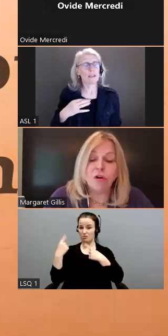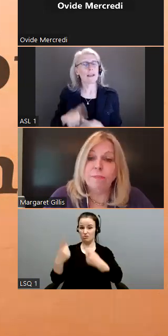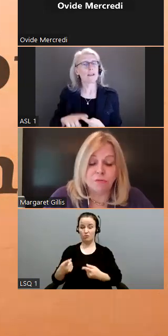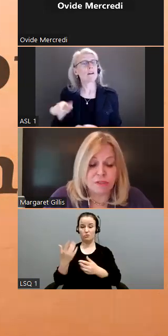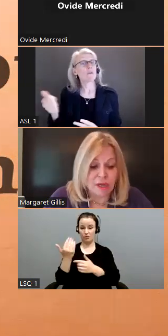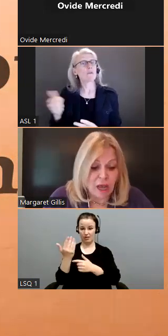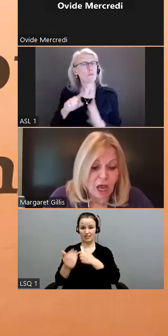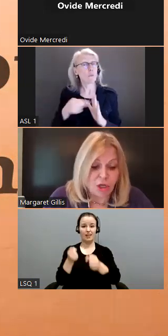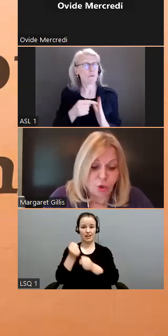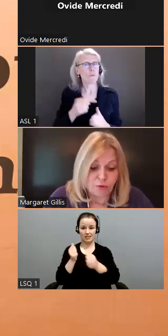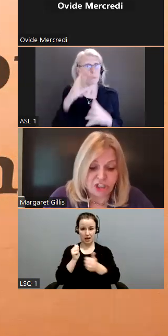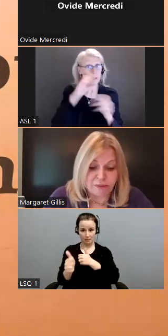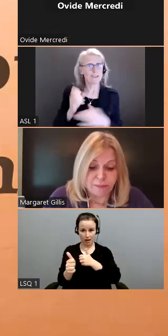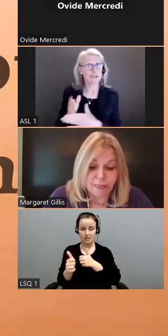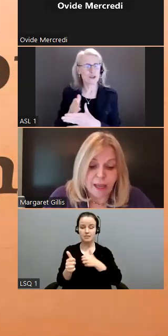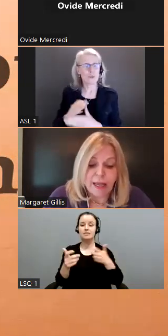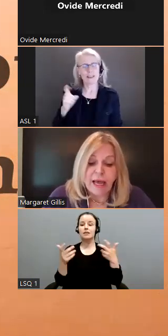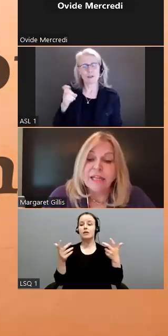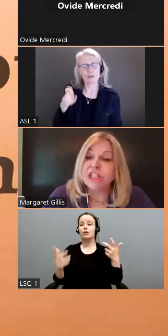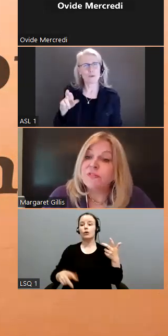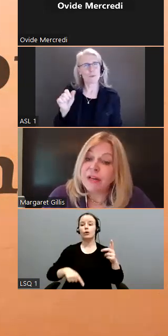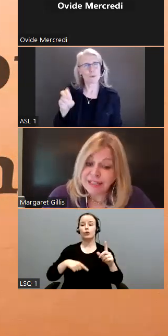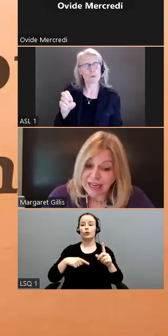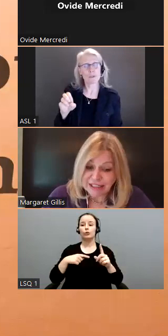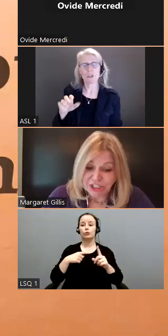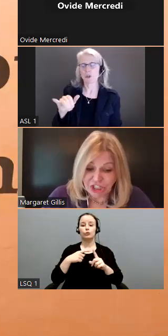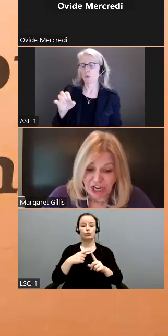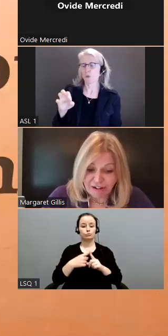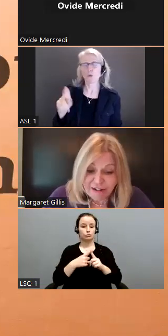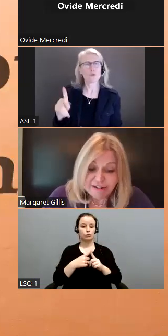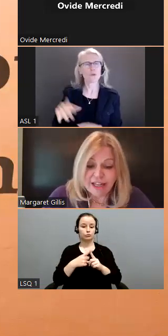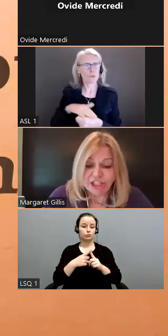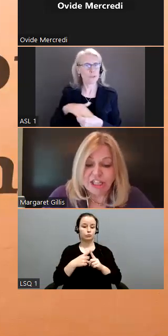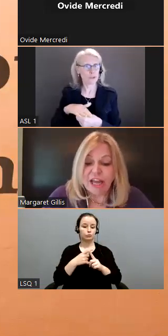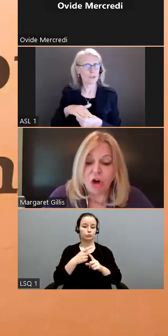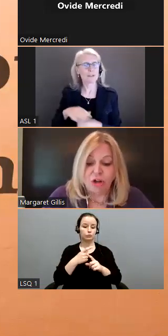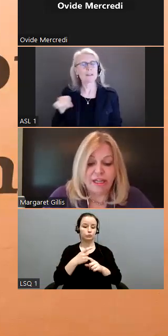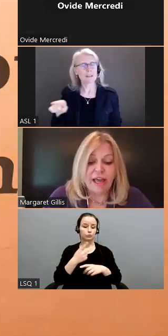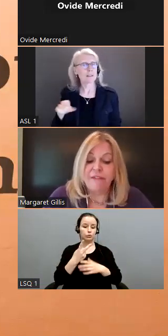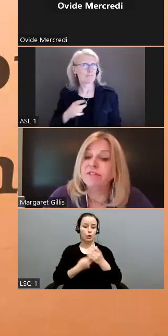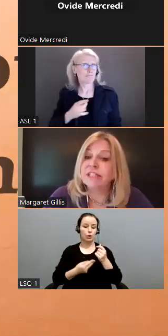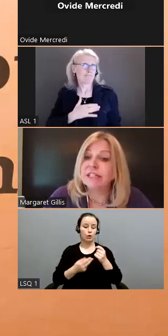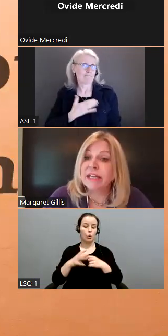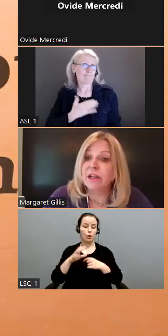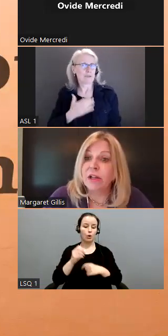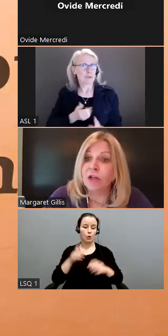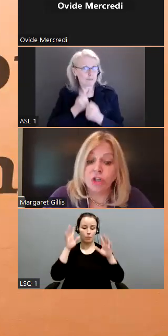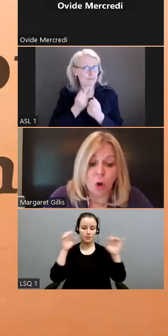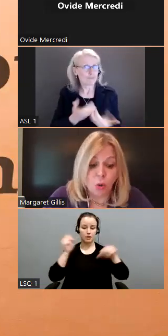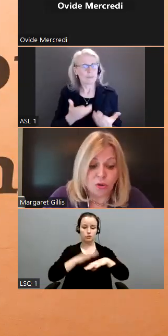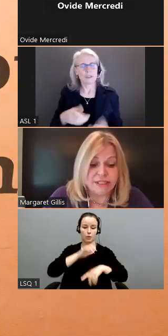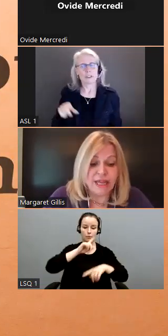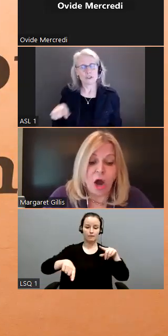Elder Abuse, York Region. She's very excited to share that she and a colleague have recently